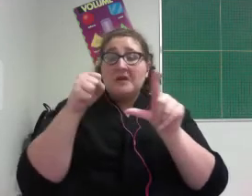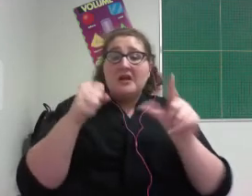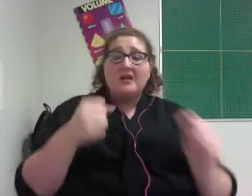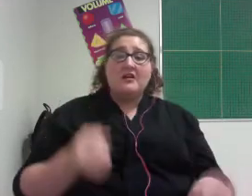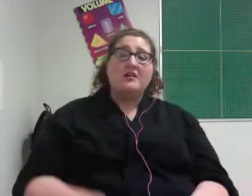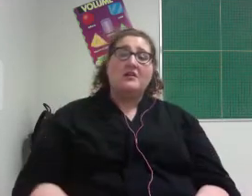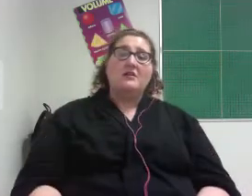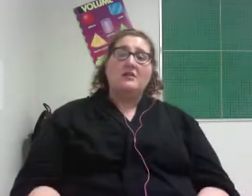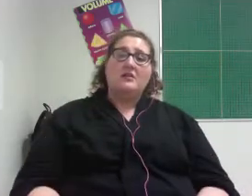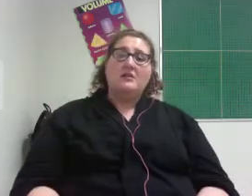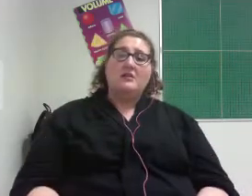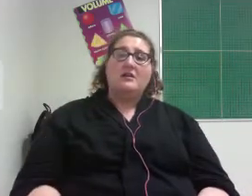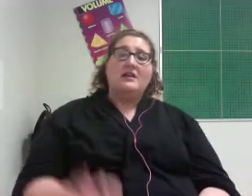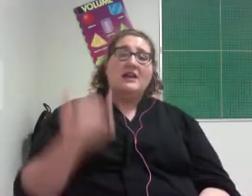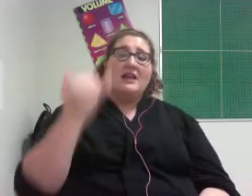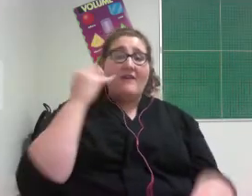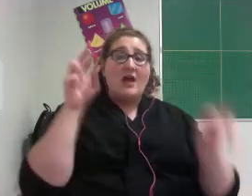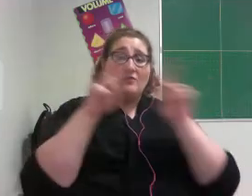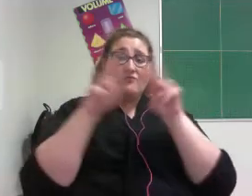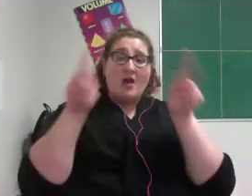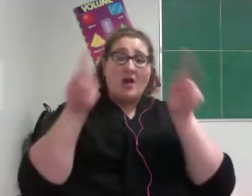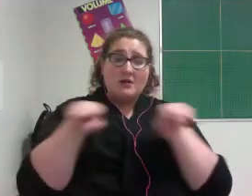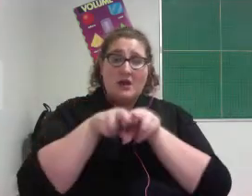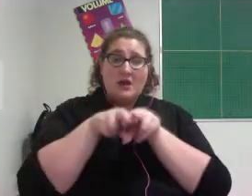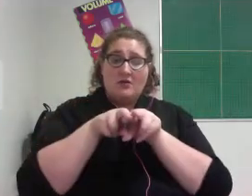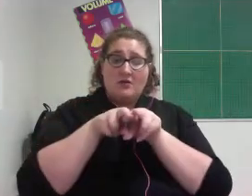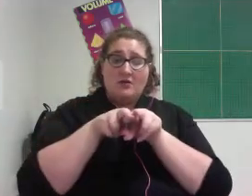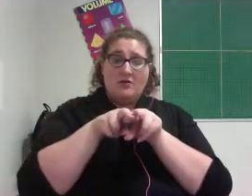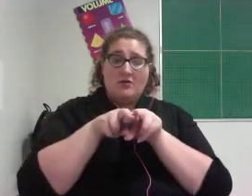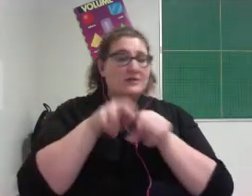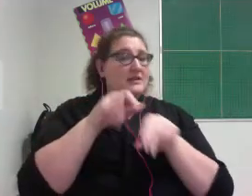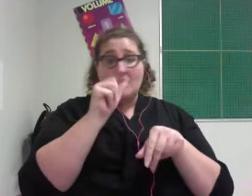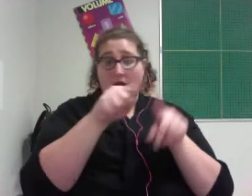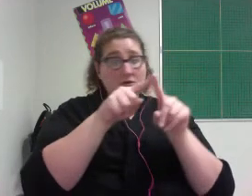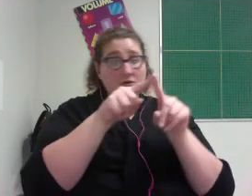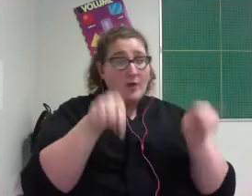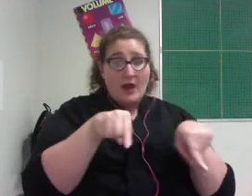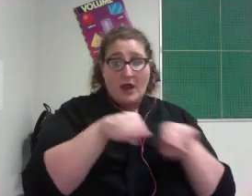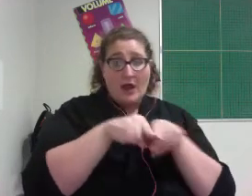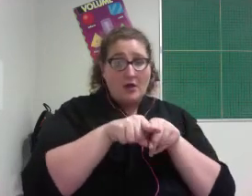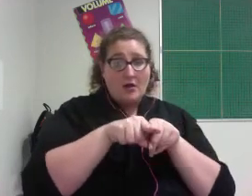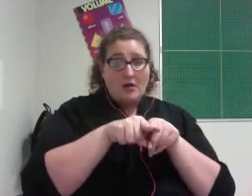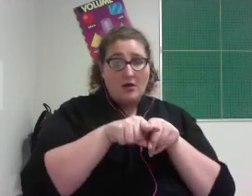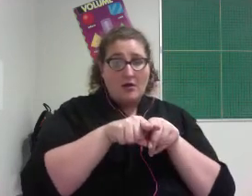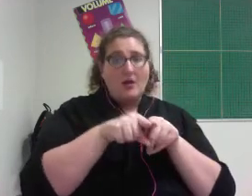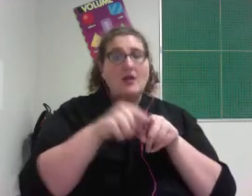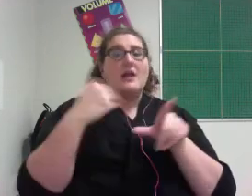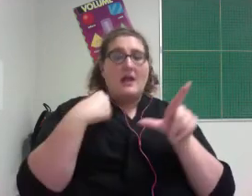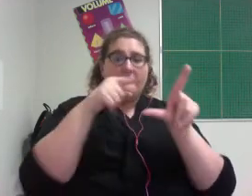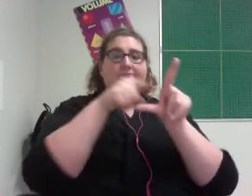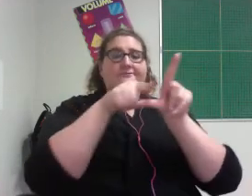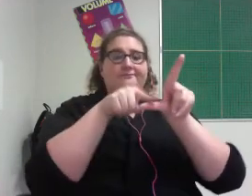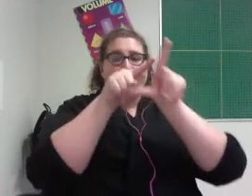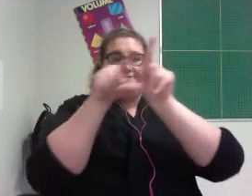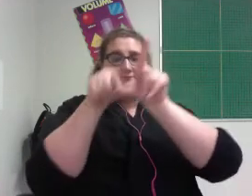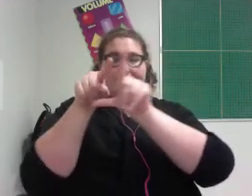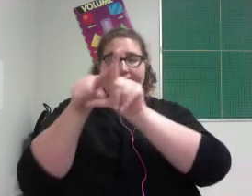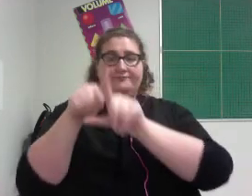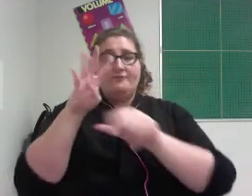see. If I draw a rectangle that's not a square, it will have 4 right